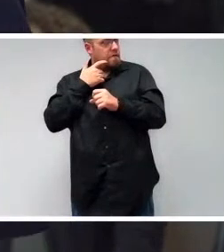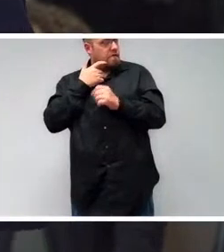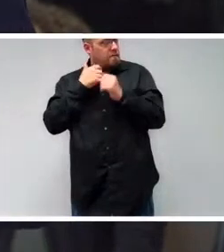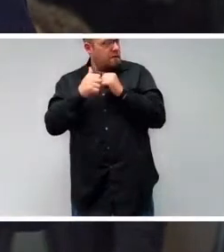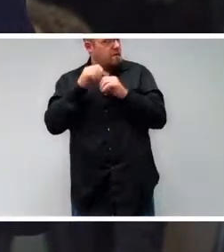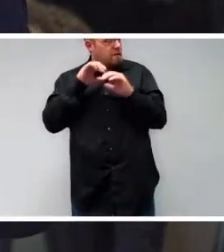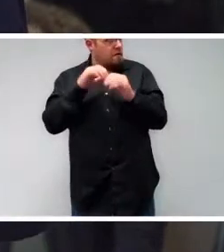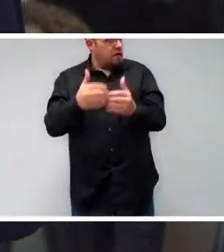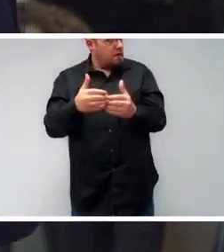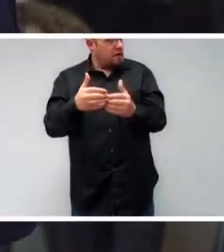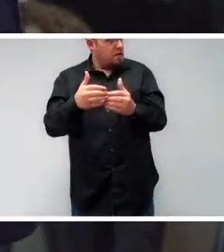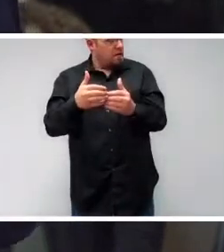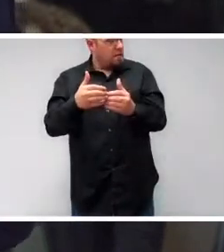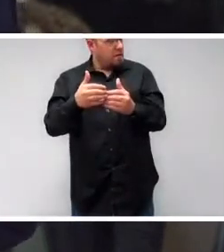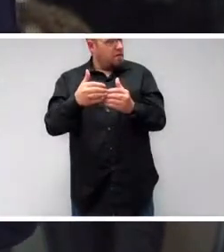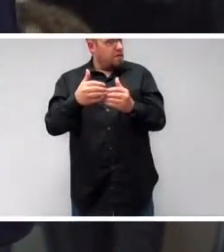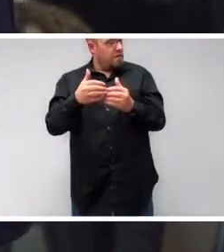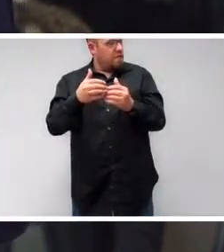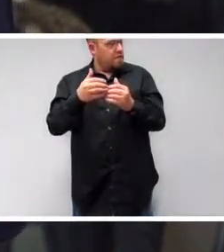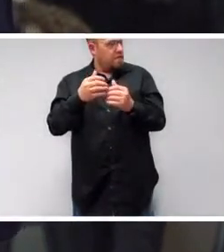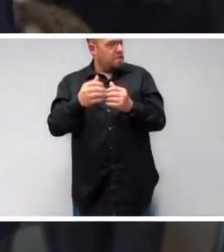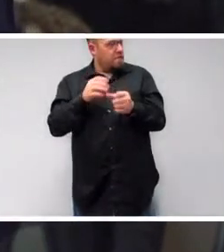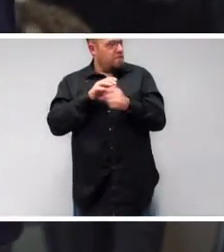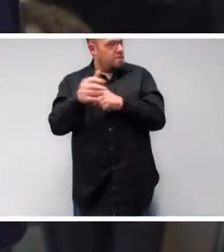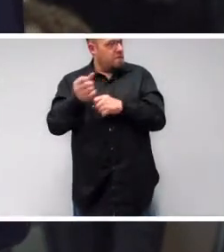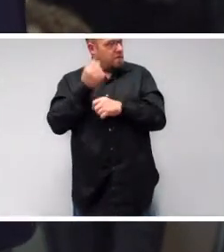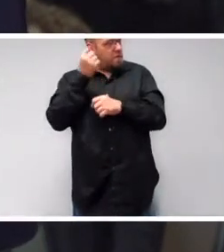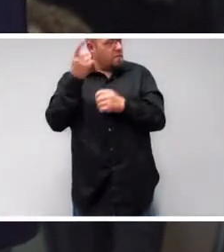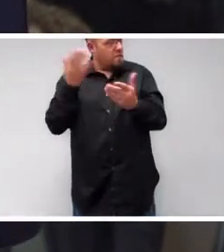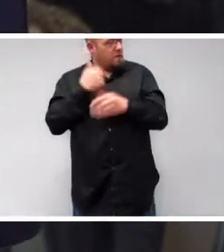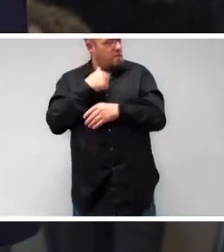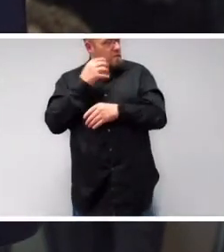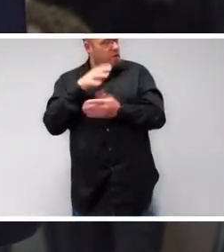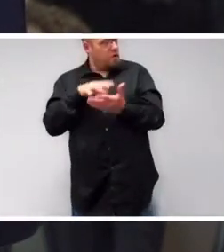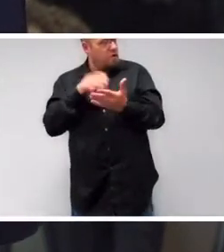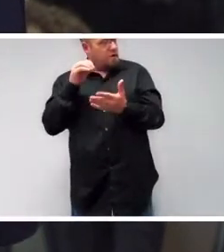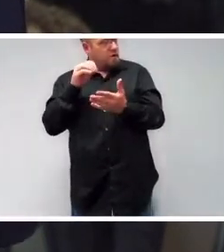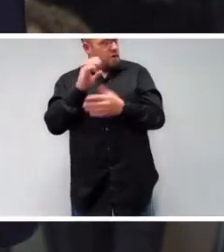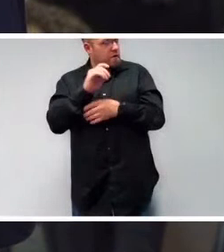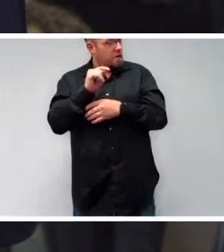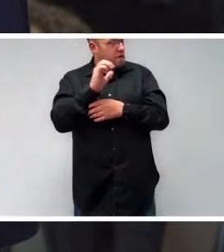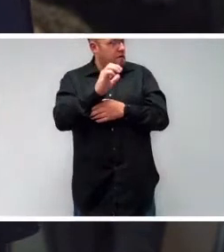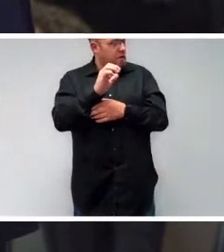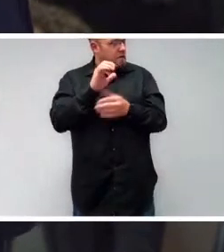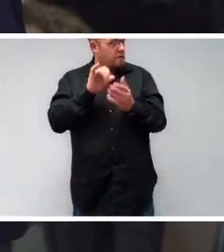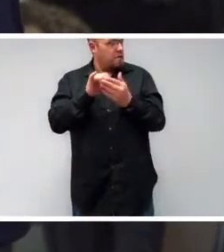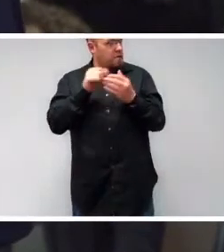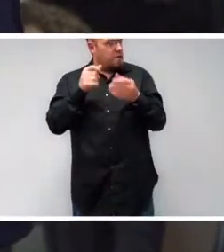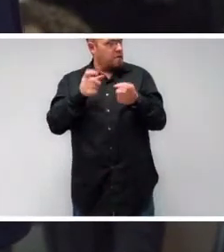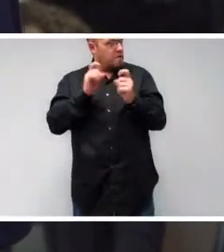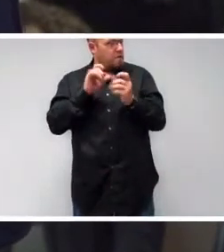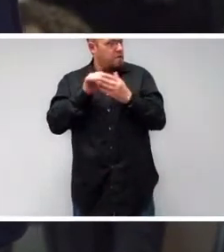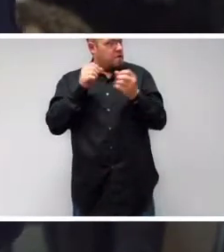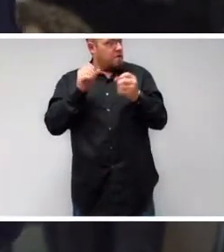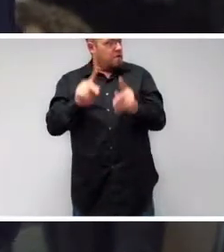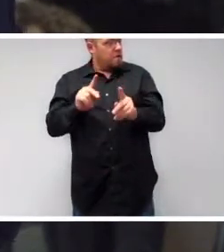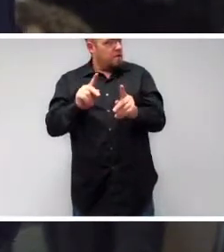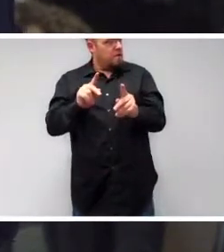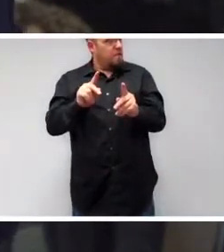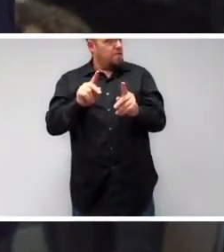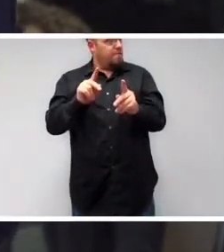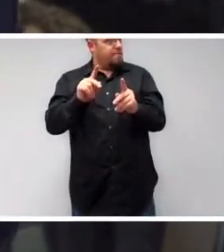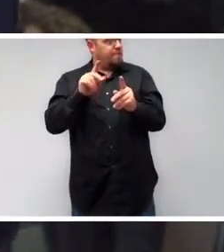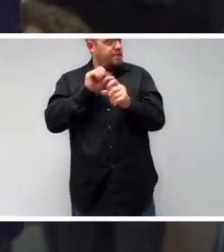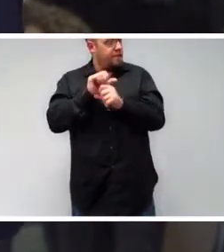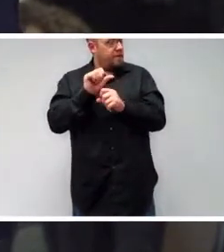was fully understanding what I was learning. And through CTEC, they've given me a great opportunity to get hands-on work, which is what I was looking